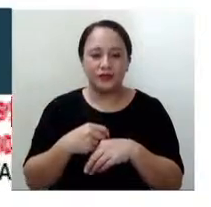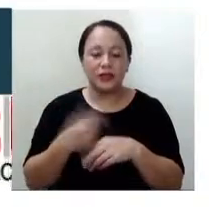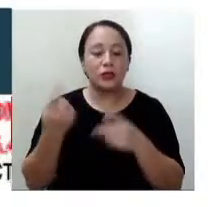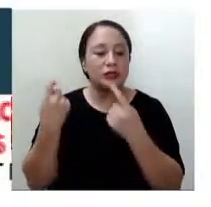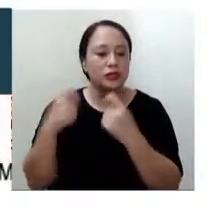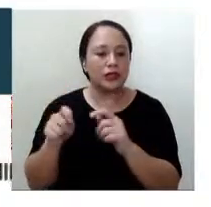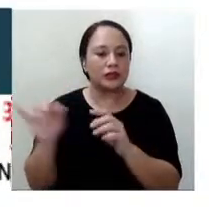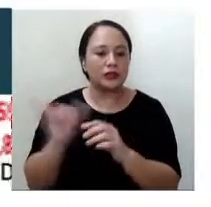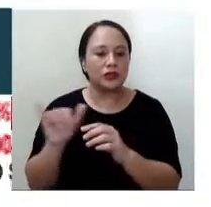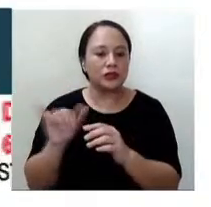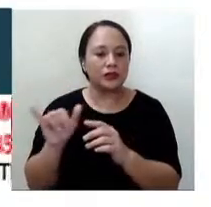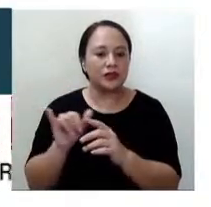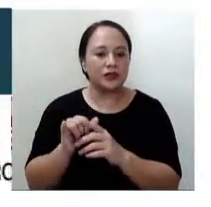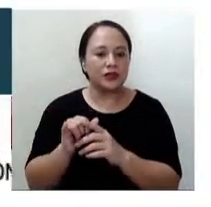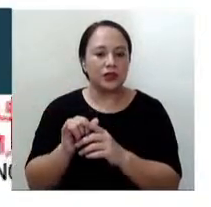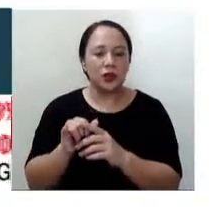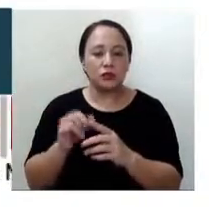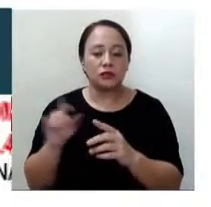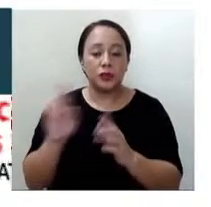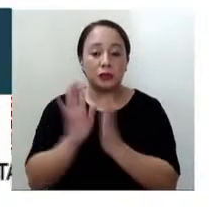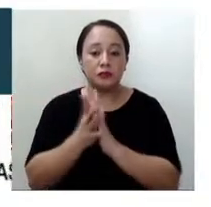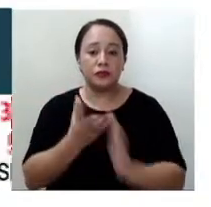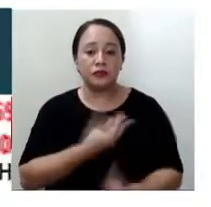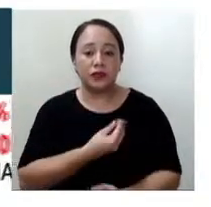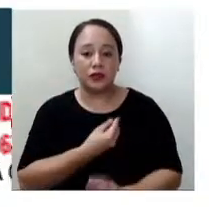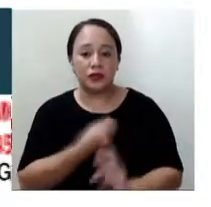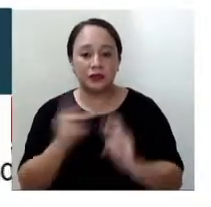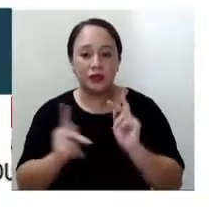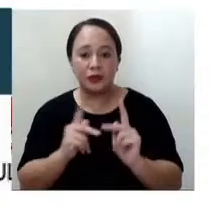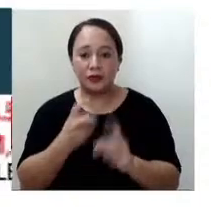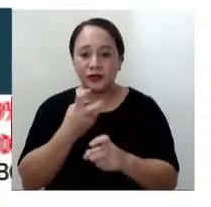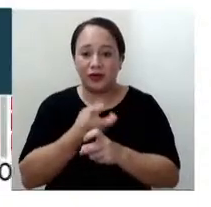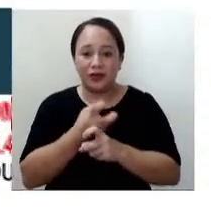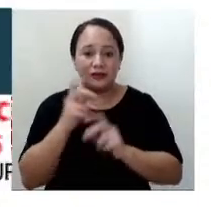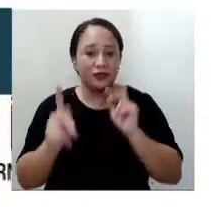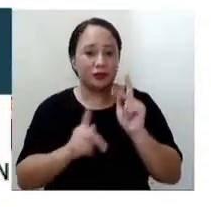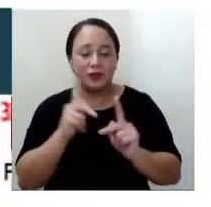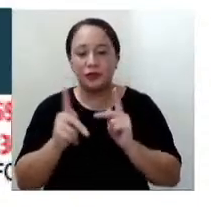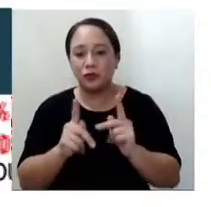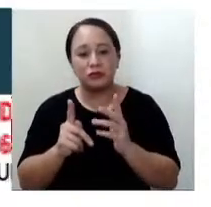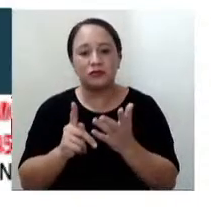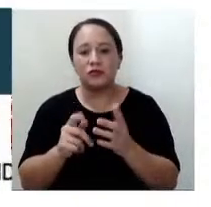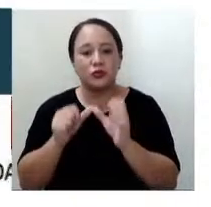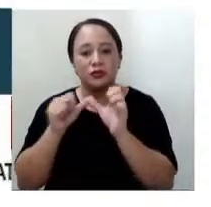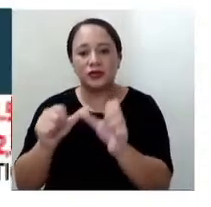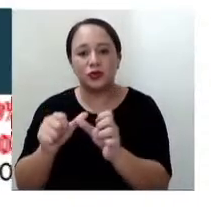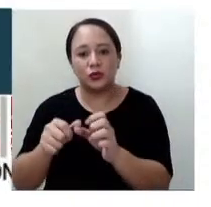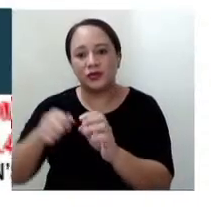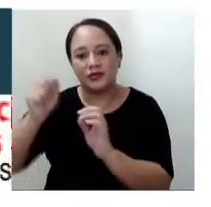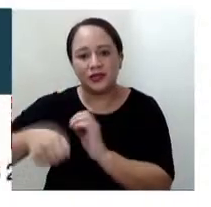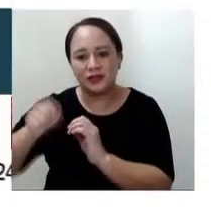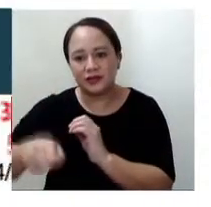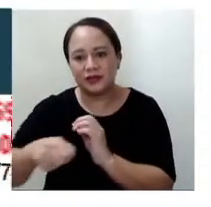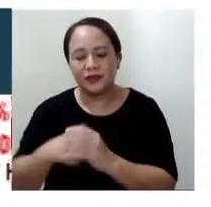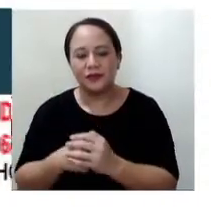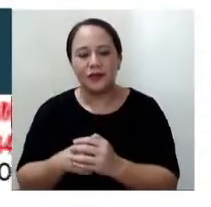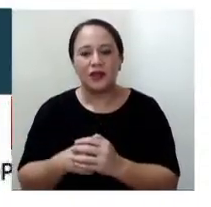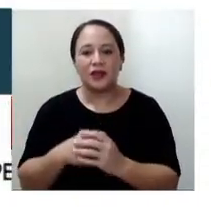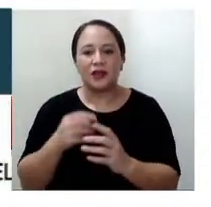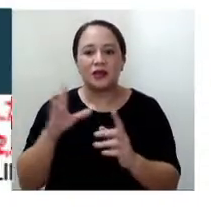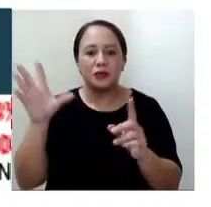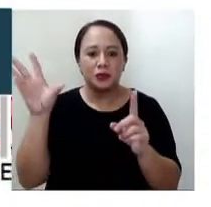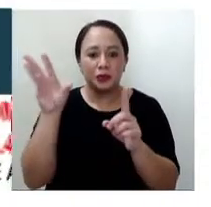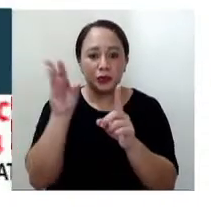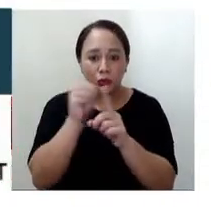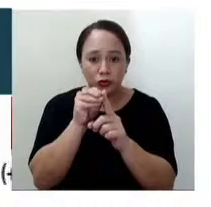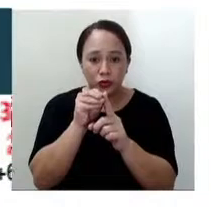also create a culture of fear, which also makes it very, very difficult to seek justice. Talking about that culture of fear, tell us about